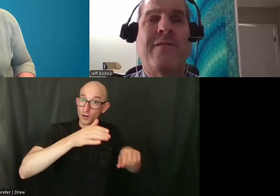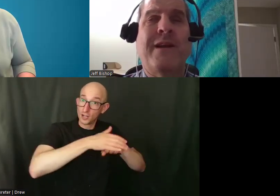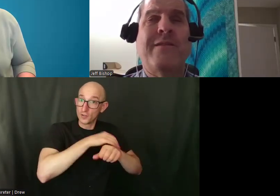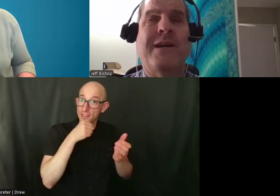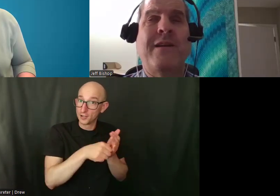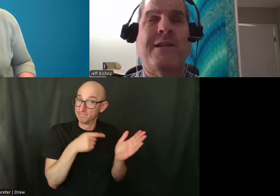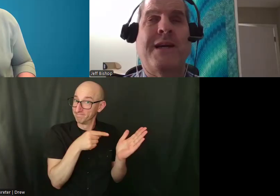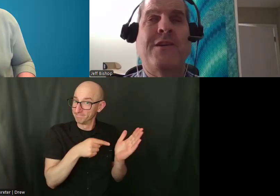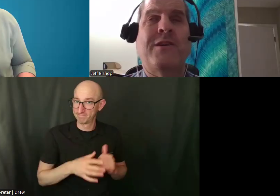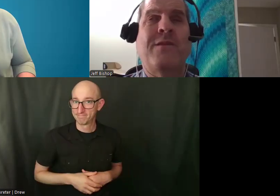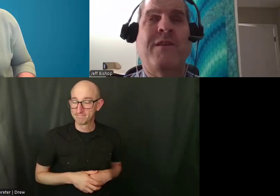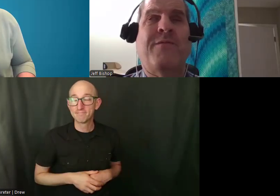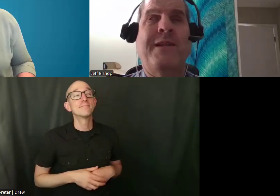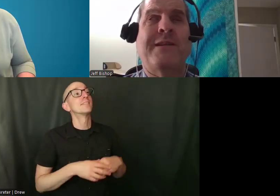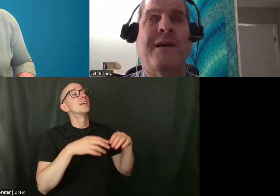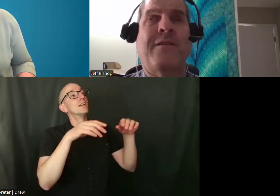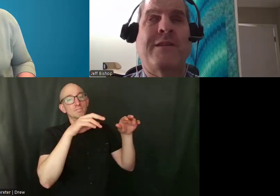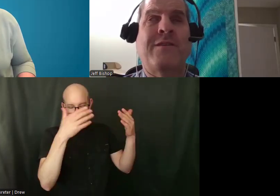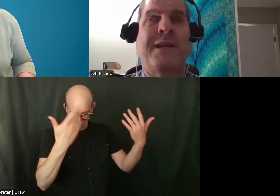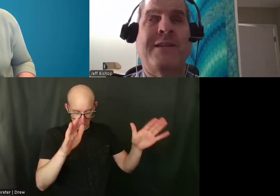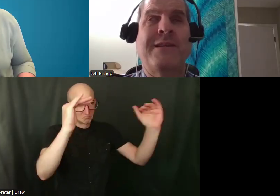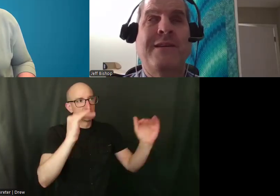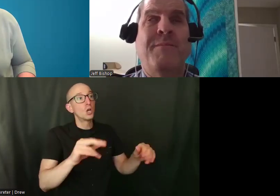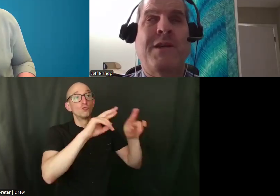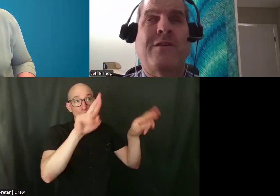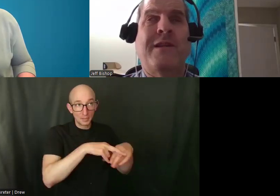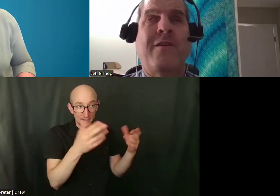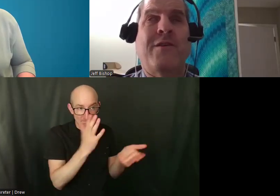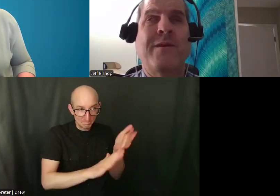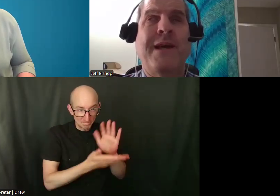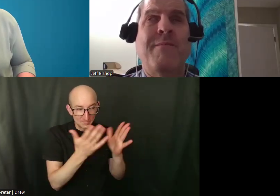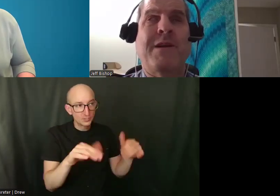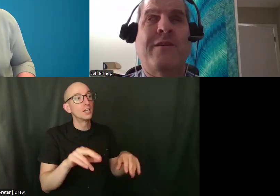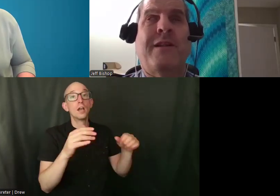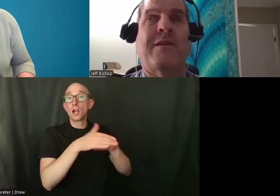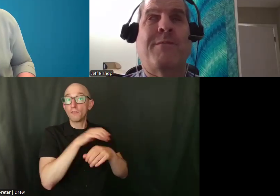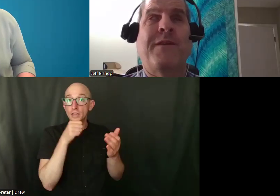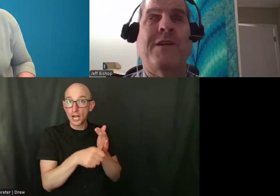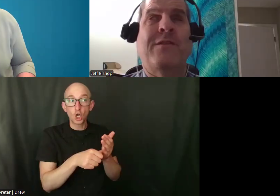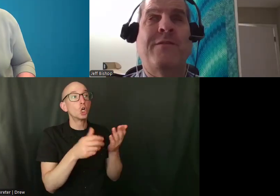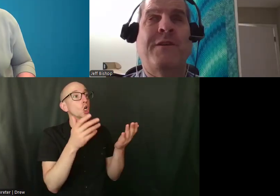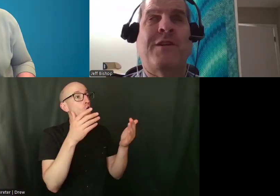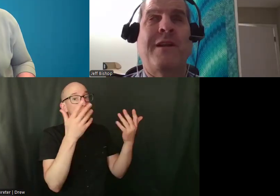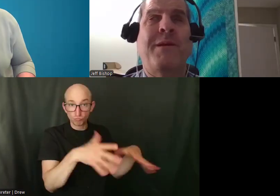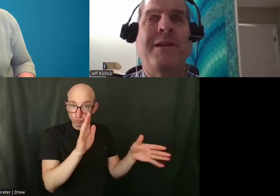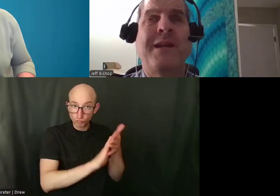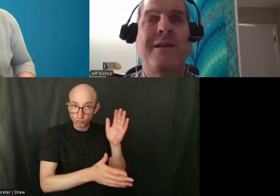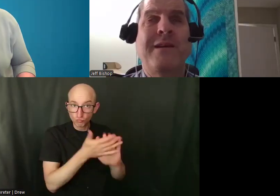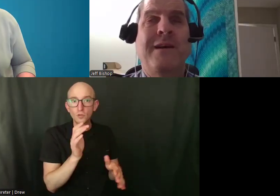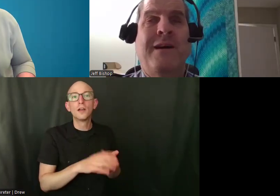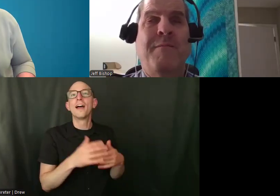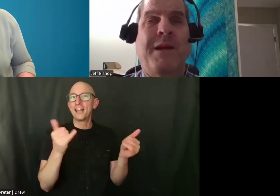and your cover letter done, it's time to share it with friends and other associates. Make sure that you're doing that. Make sure it looks professional, visually